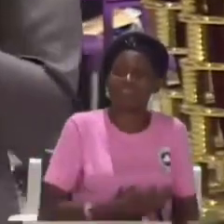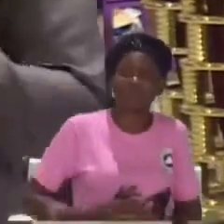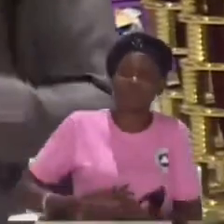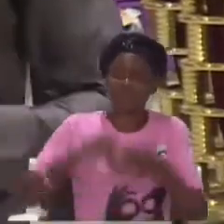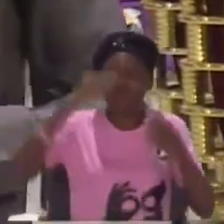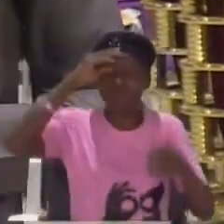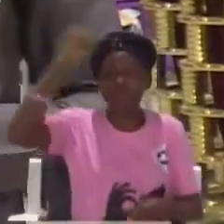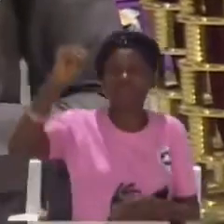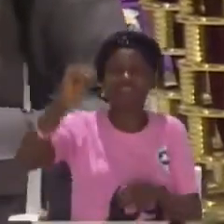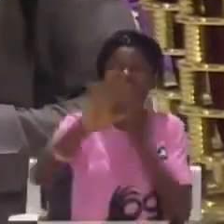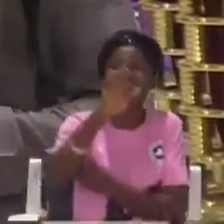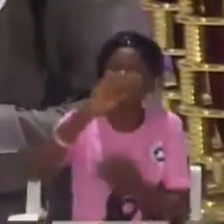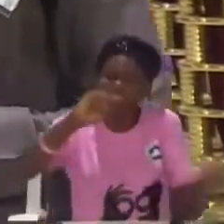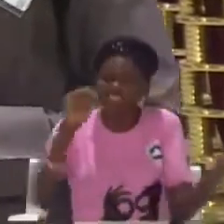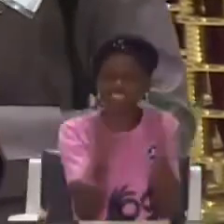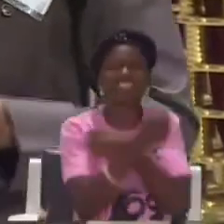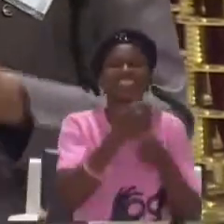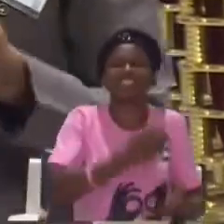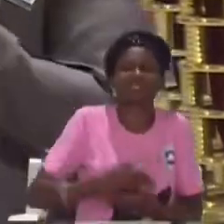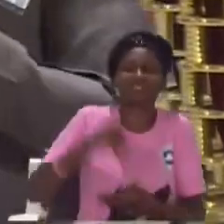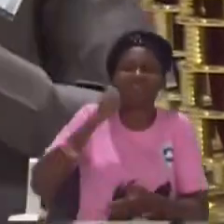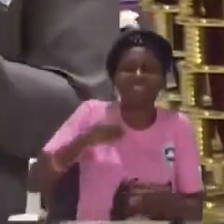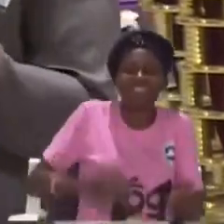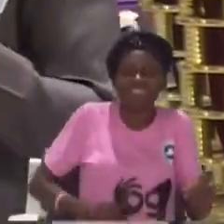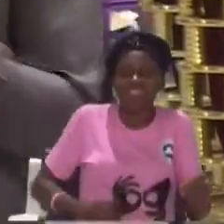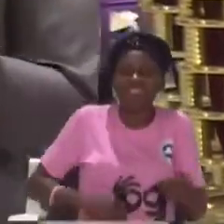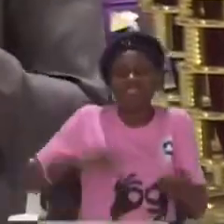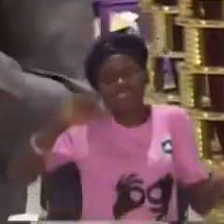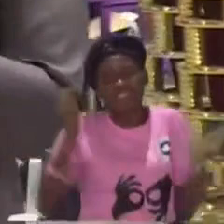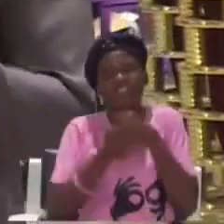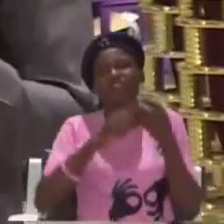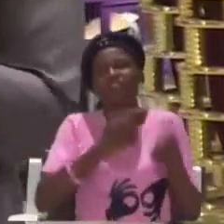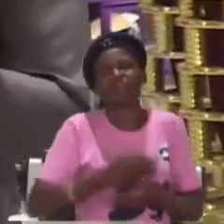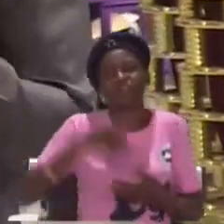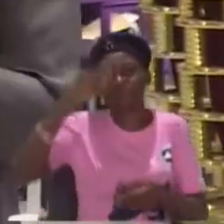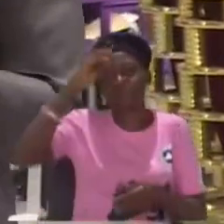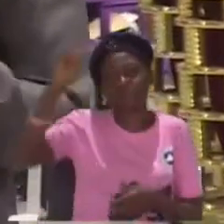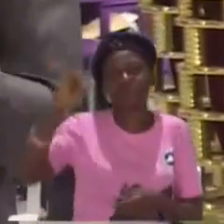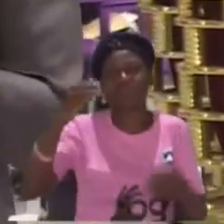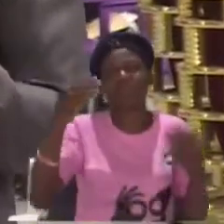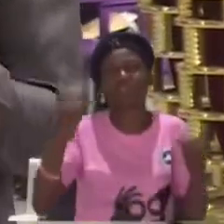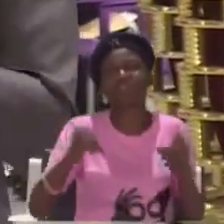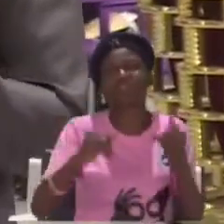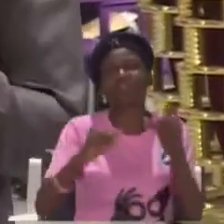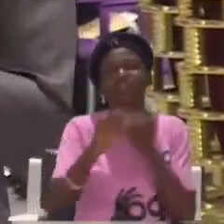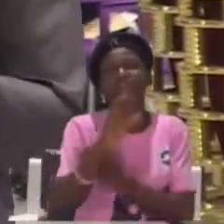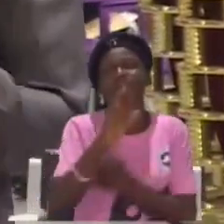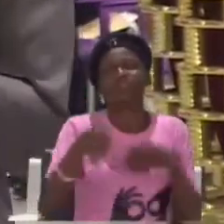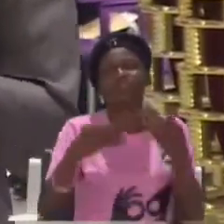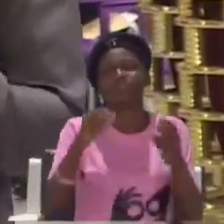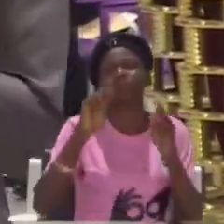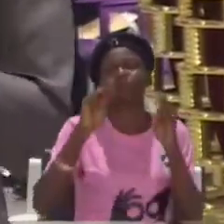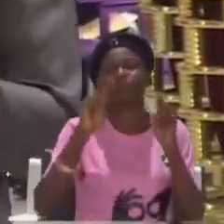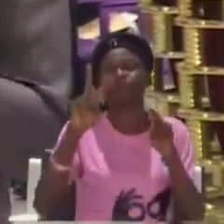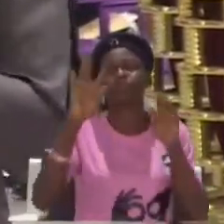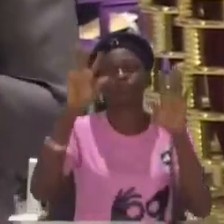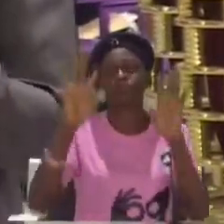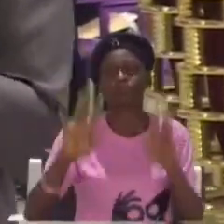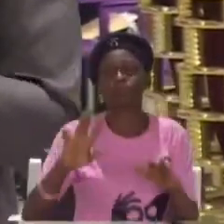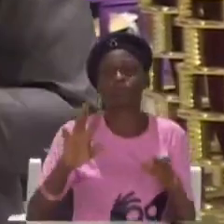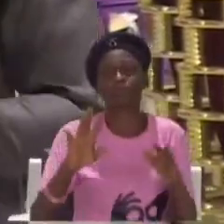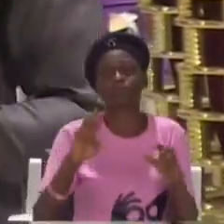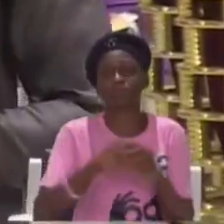boy. And I wanted him to come so you could see two miracles in one. One, that God